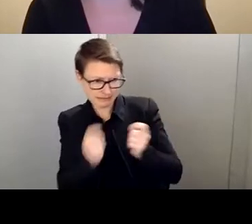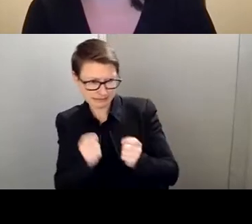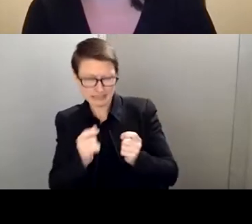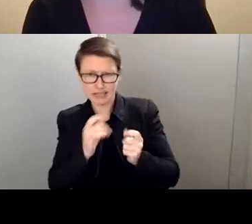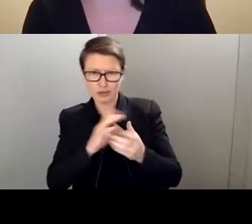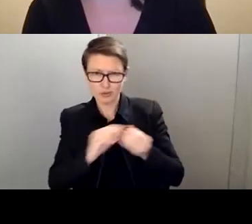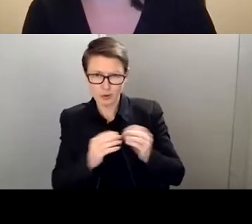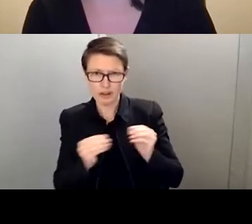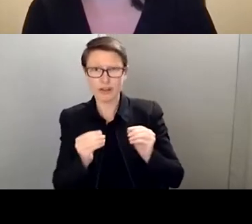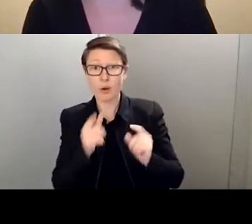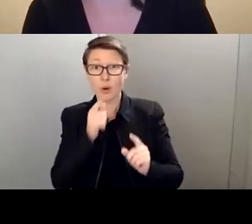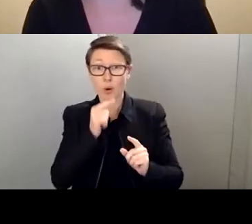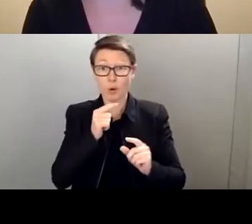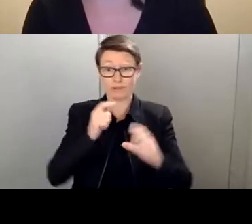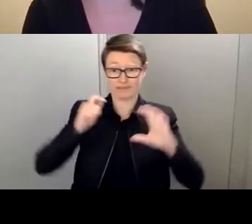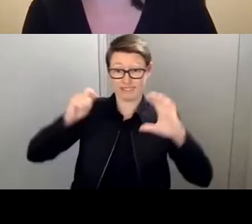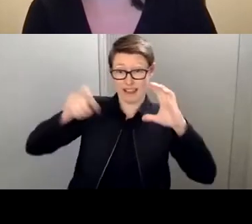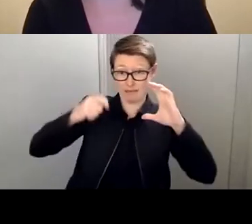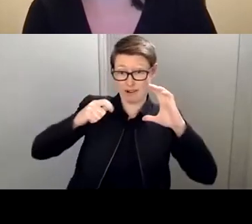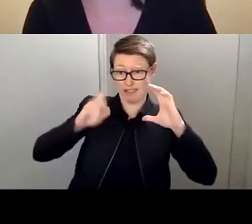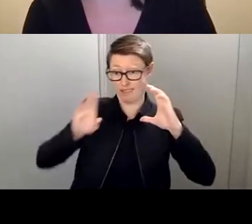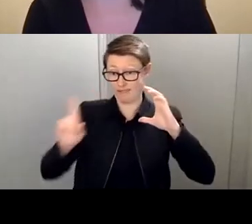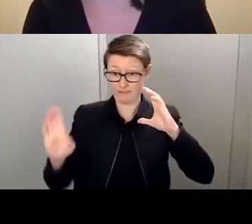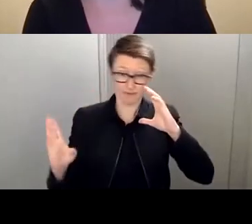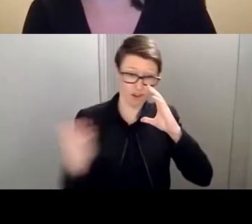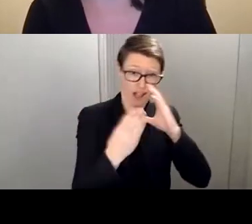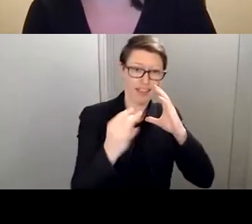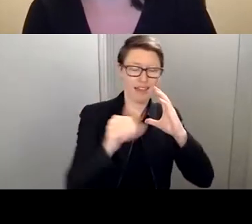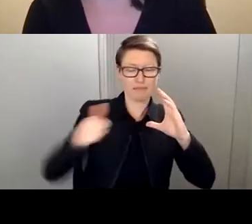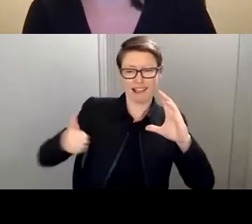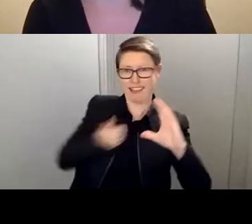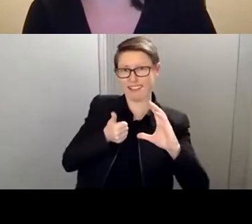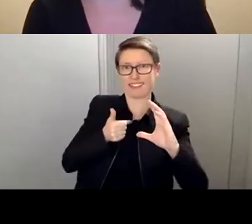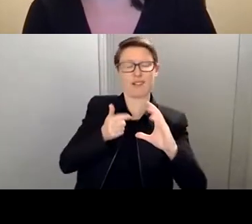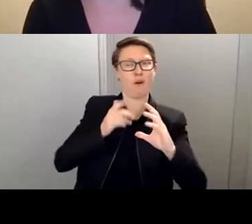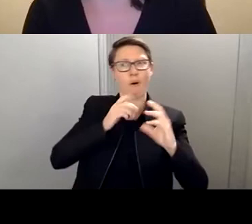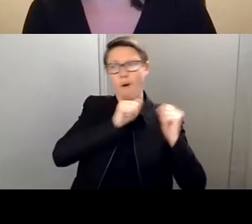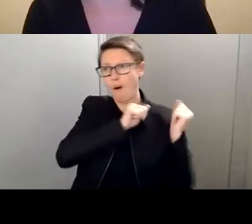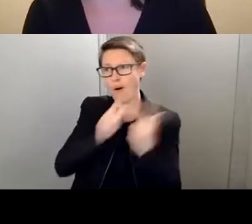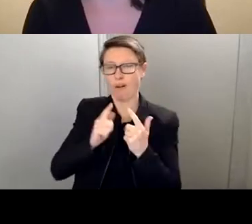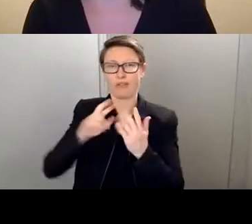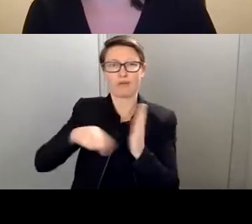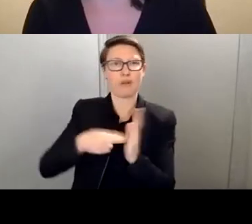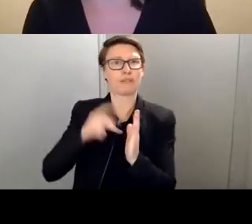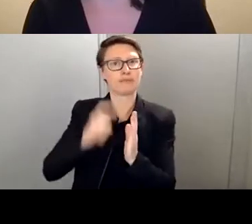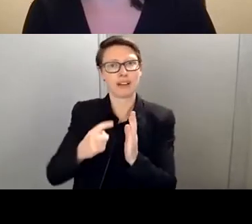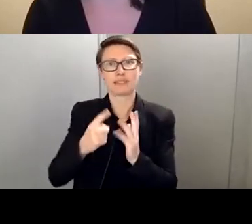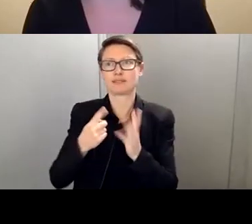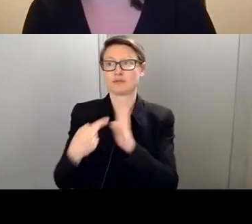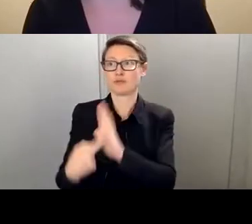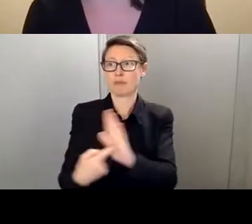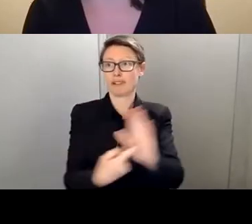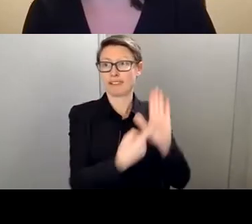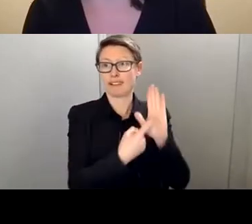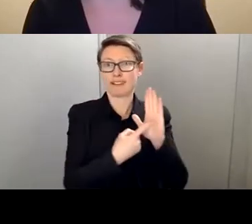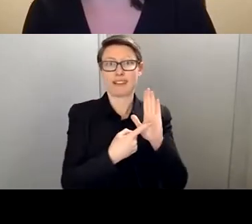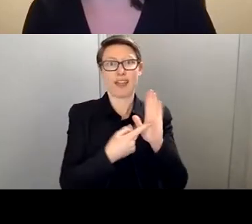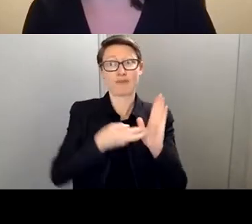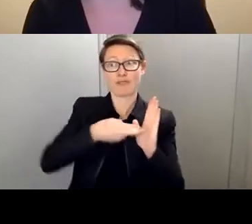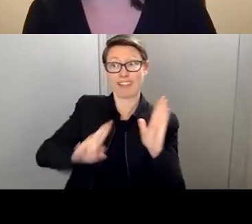camera, in all of those roles, that it truly is representative and reflective of our